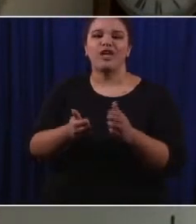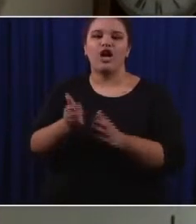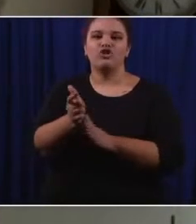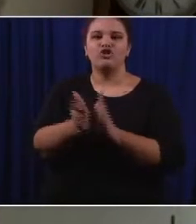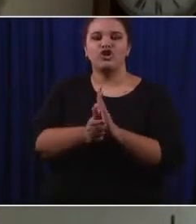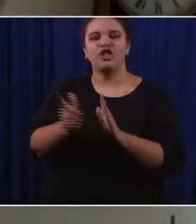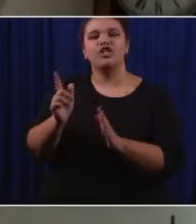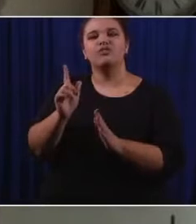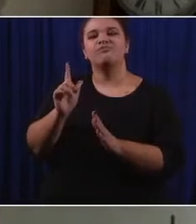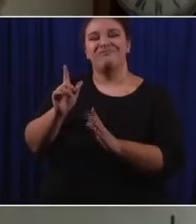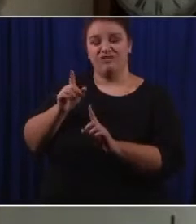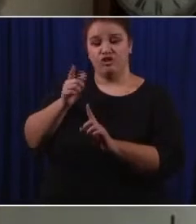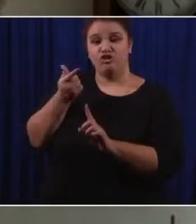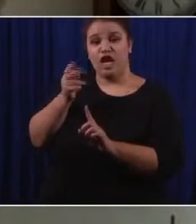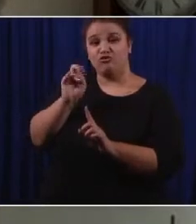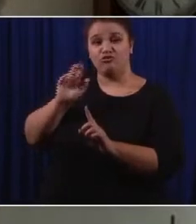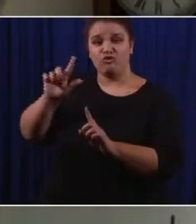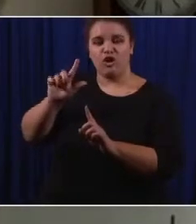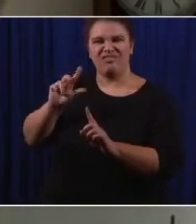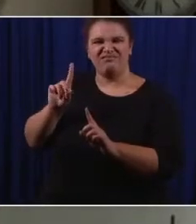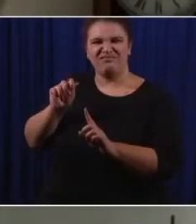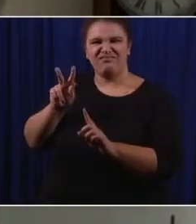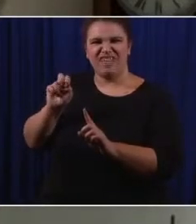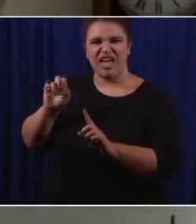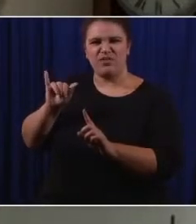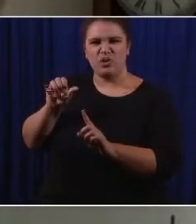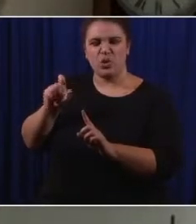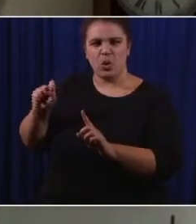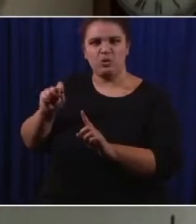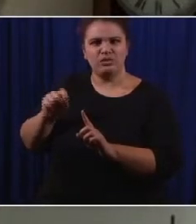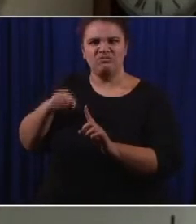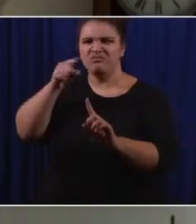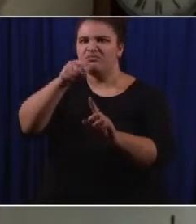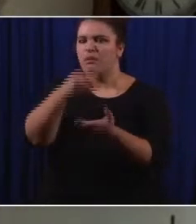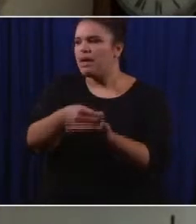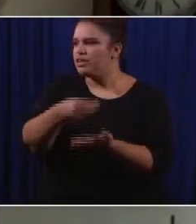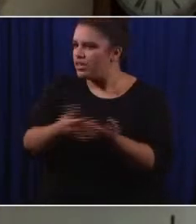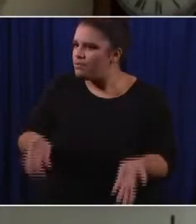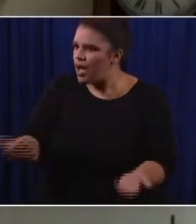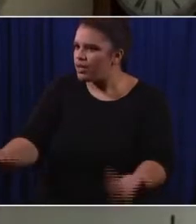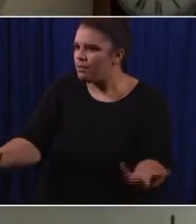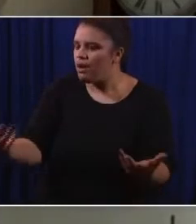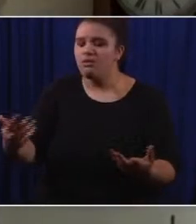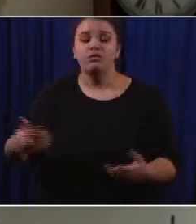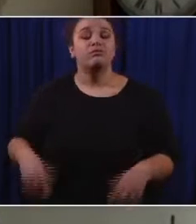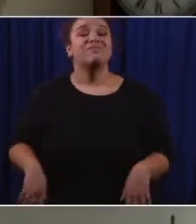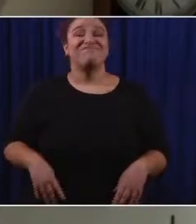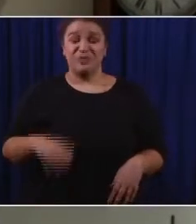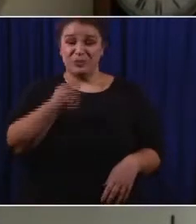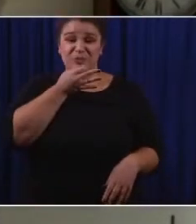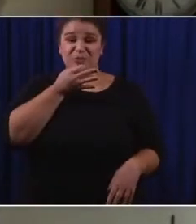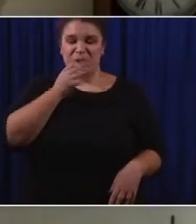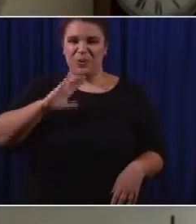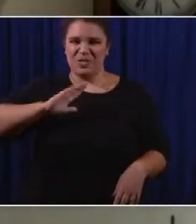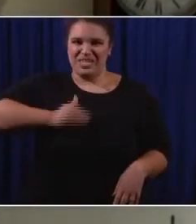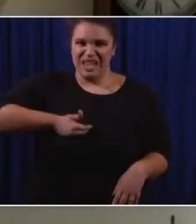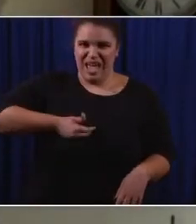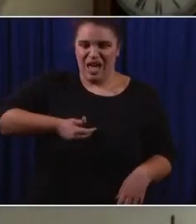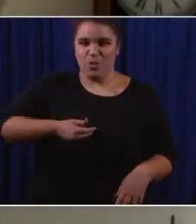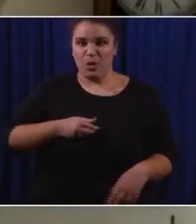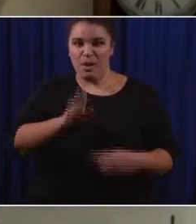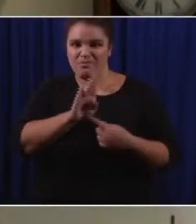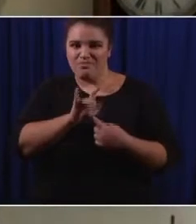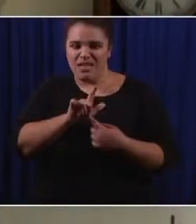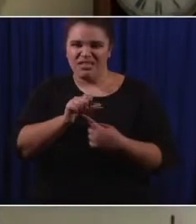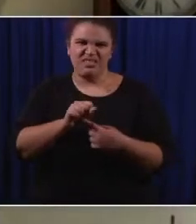money. Ohioans are going to start paying these fees and our utility bills soon. As governor, do you